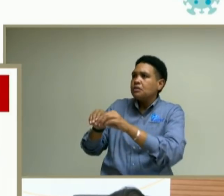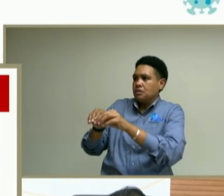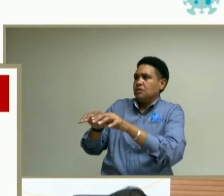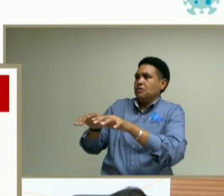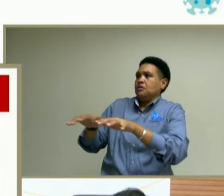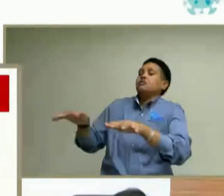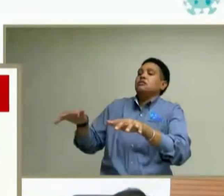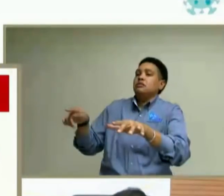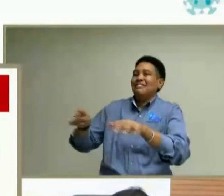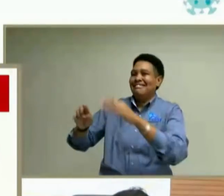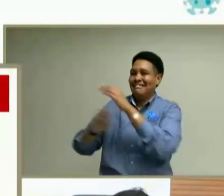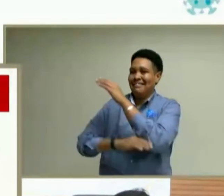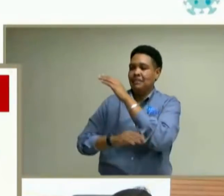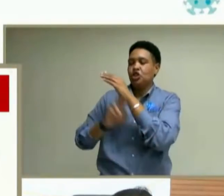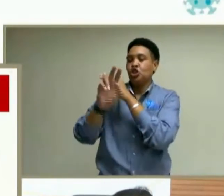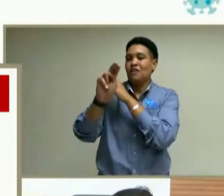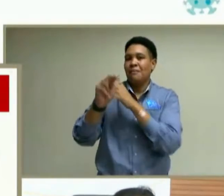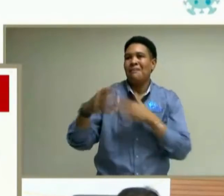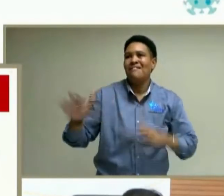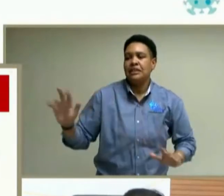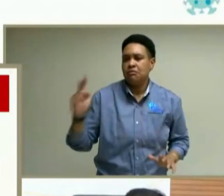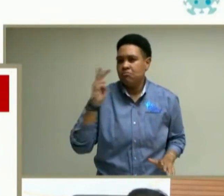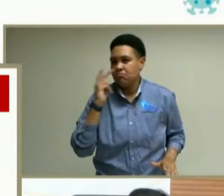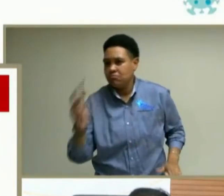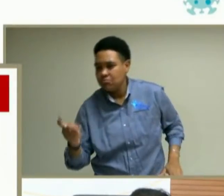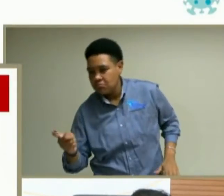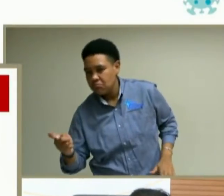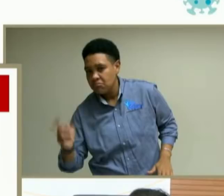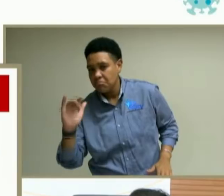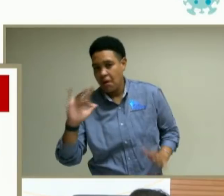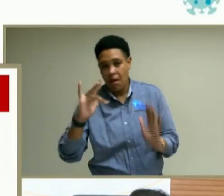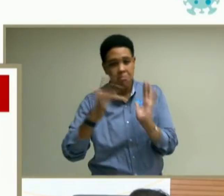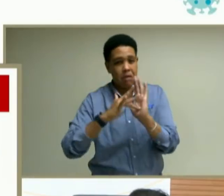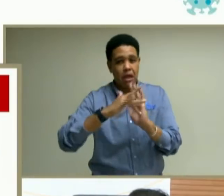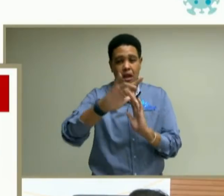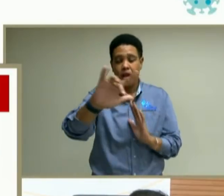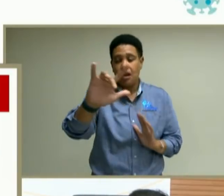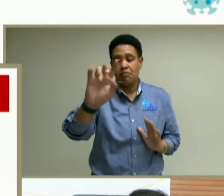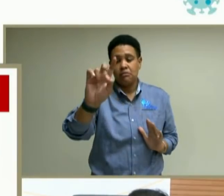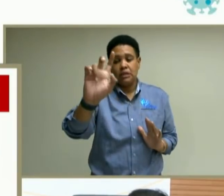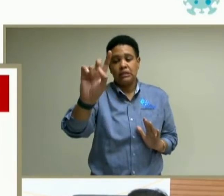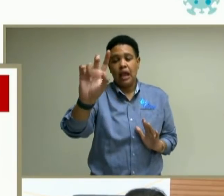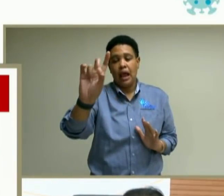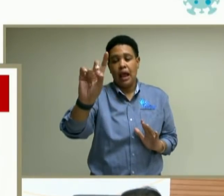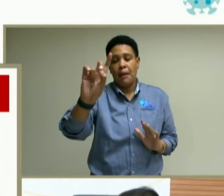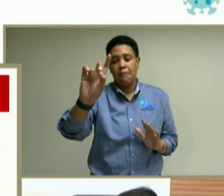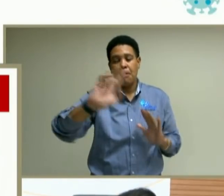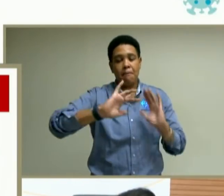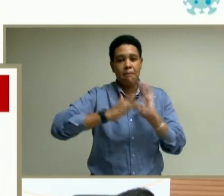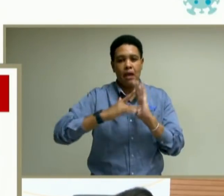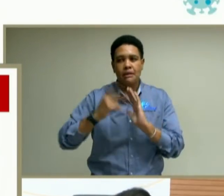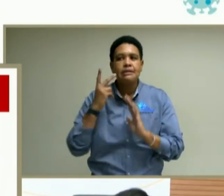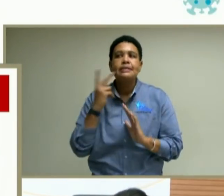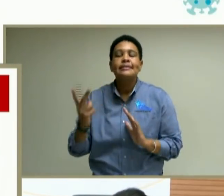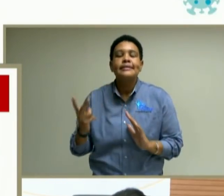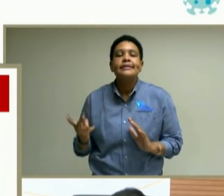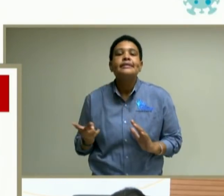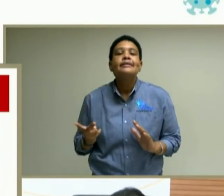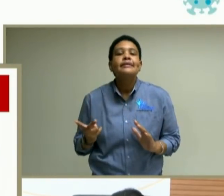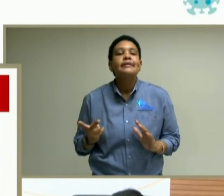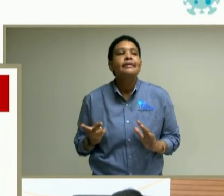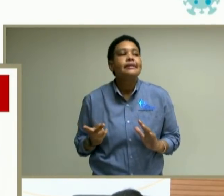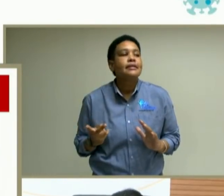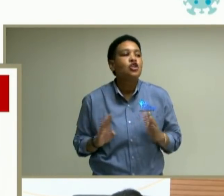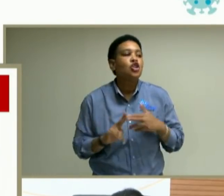end of November, then by the middle of December, we would be expecting to see